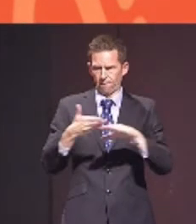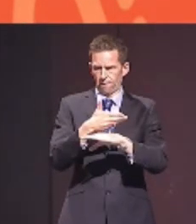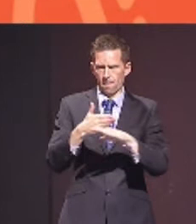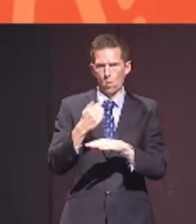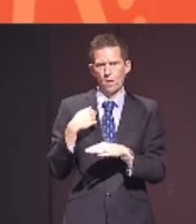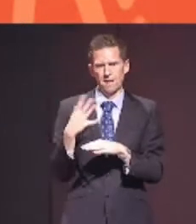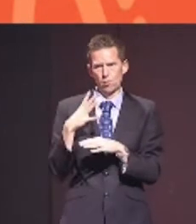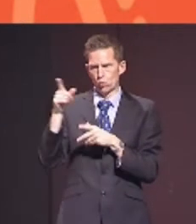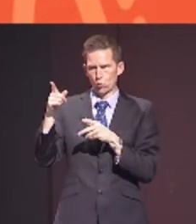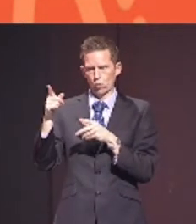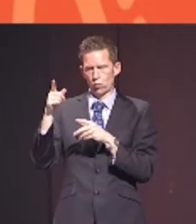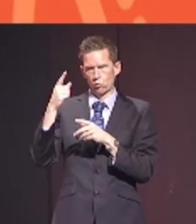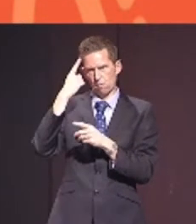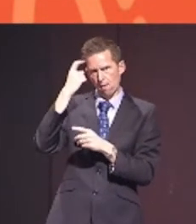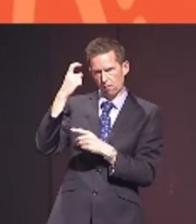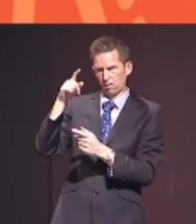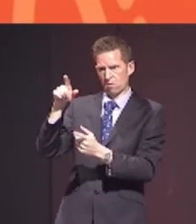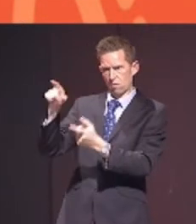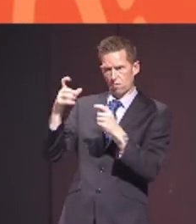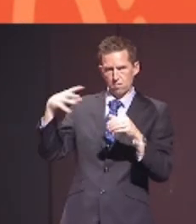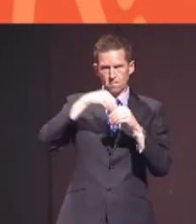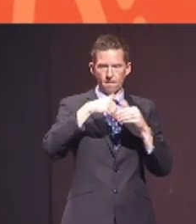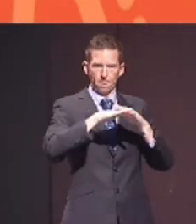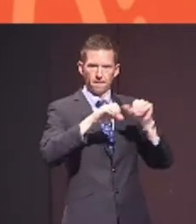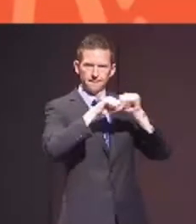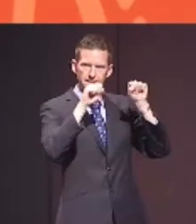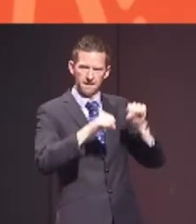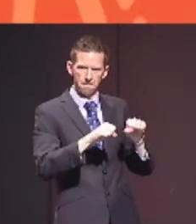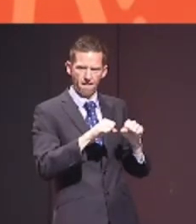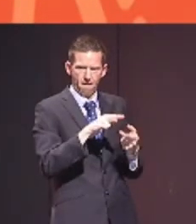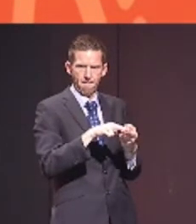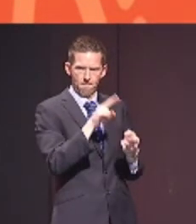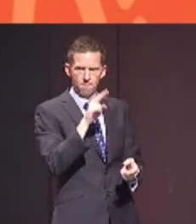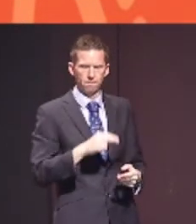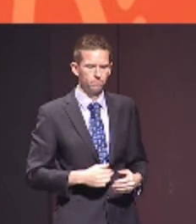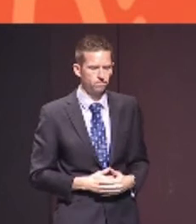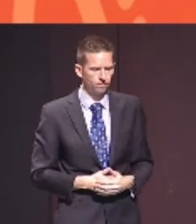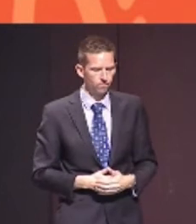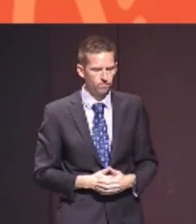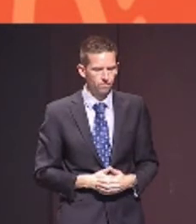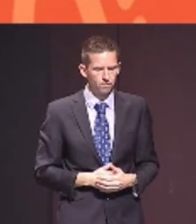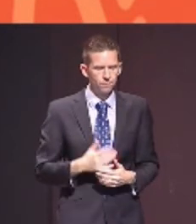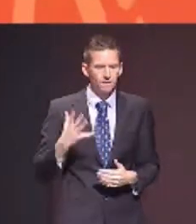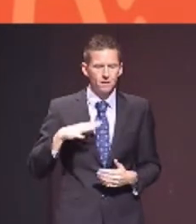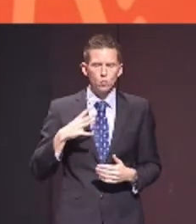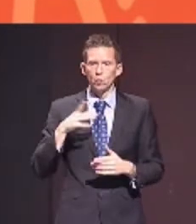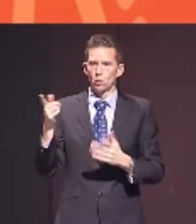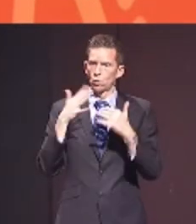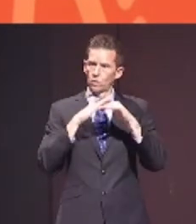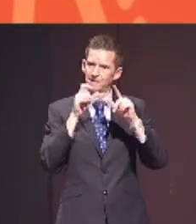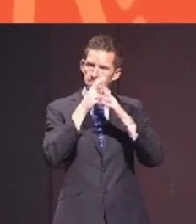to be brought into the systems and scale up. We need to integrate disability concerns